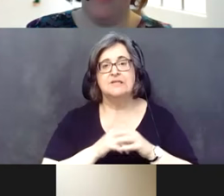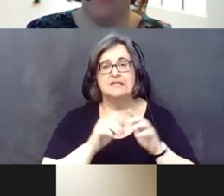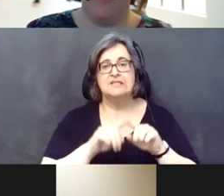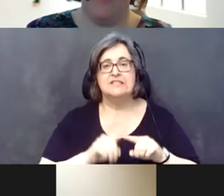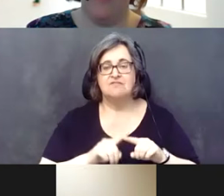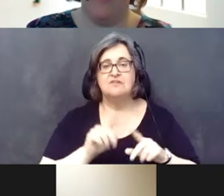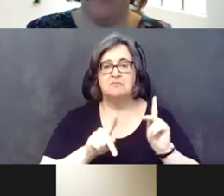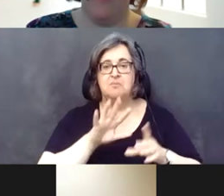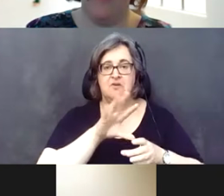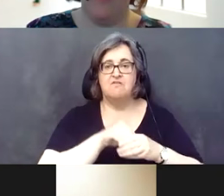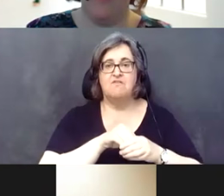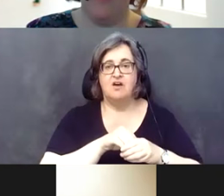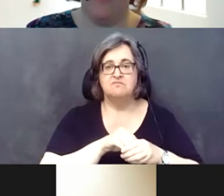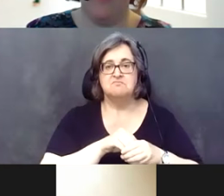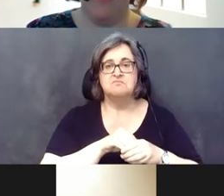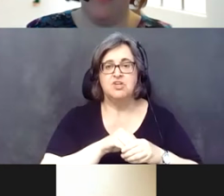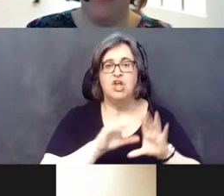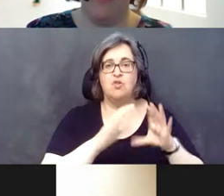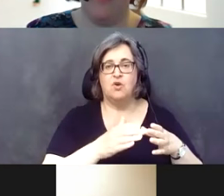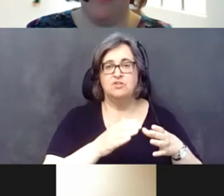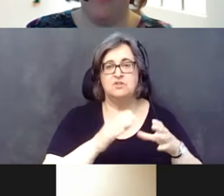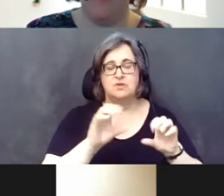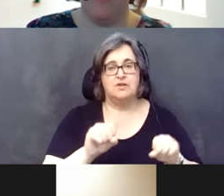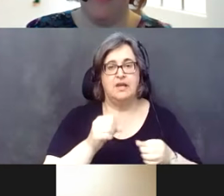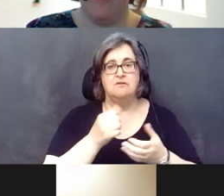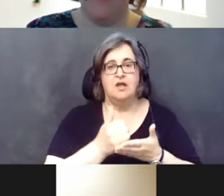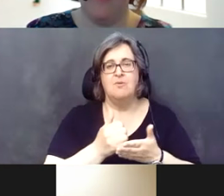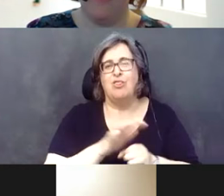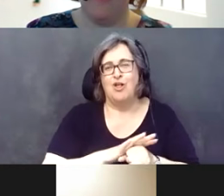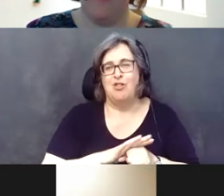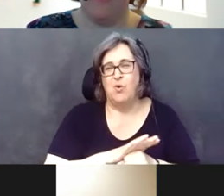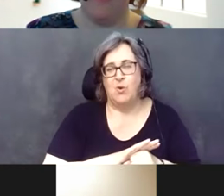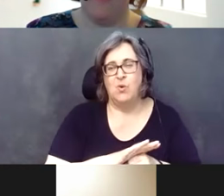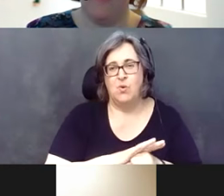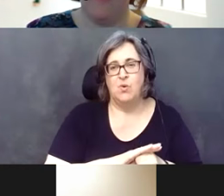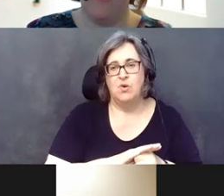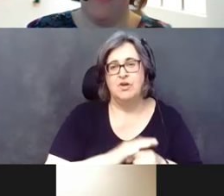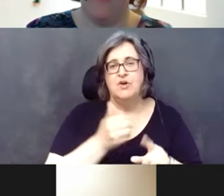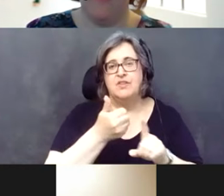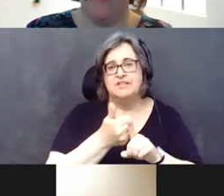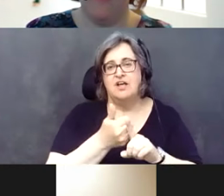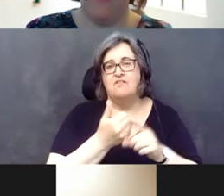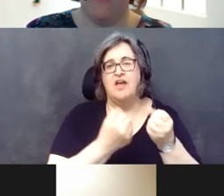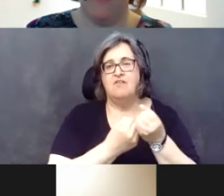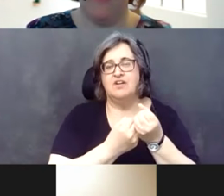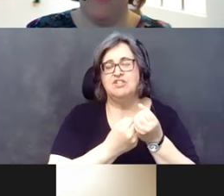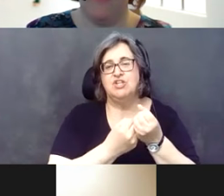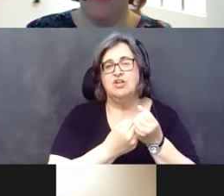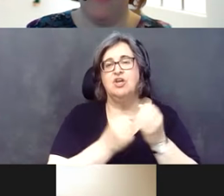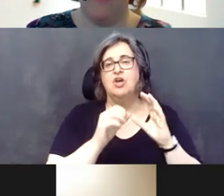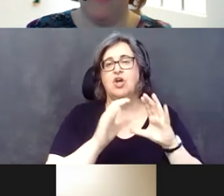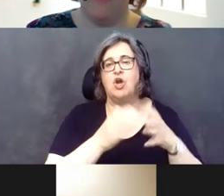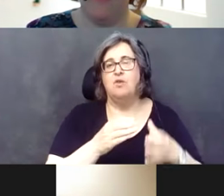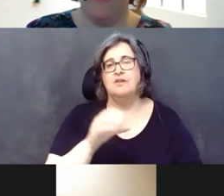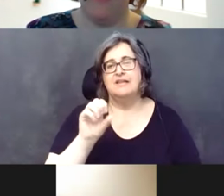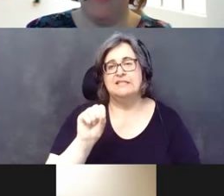would be willing to help in that. Our local self-advocacy coalition probably would